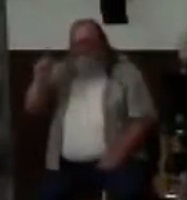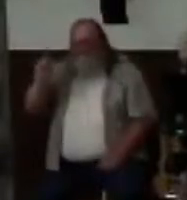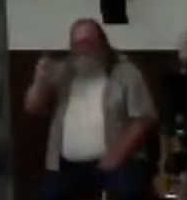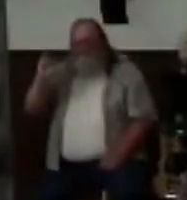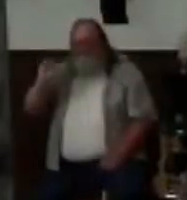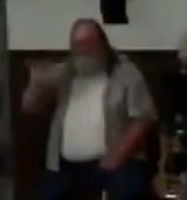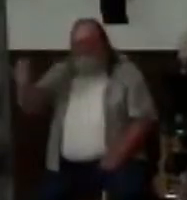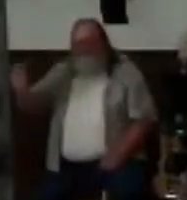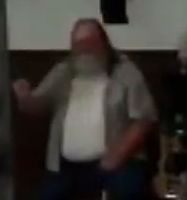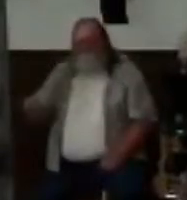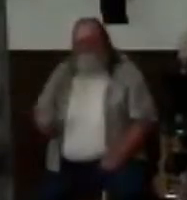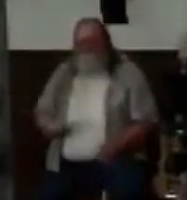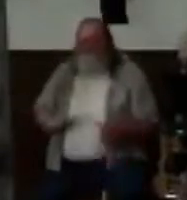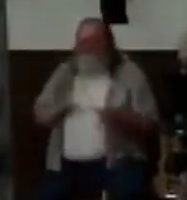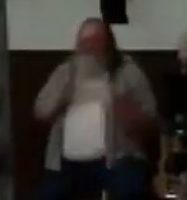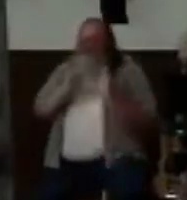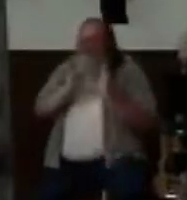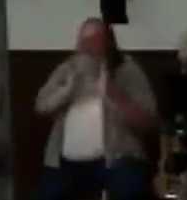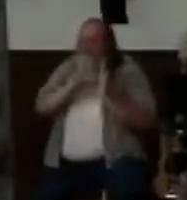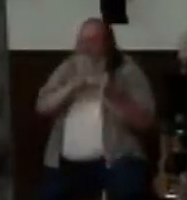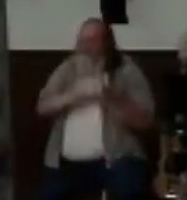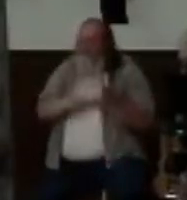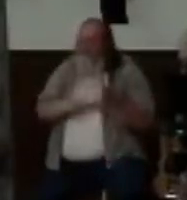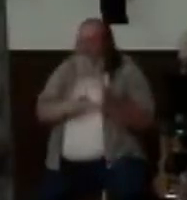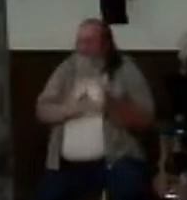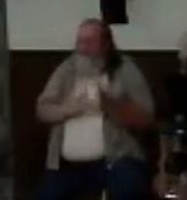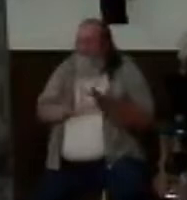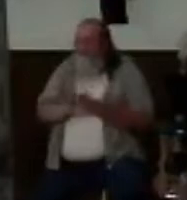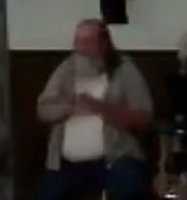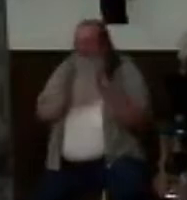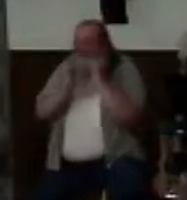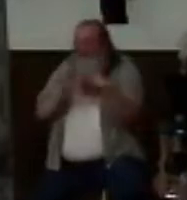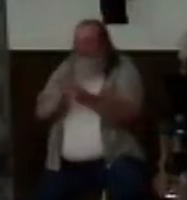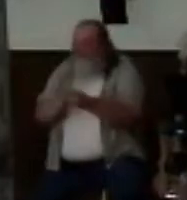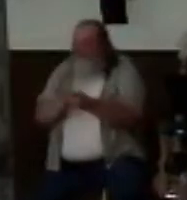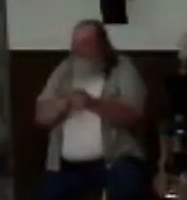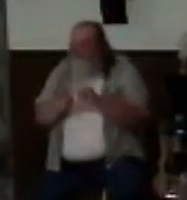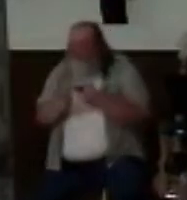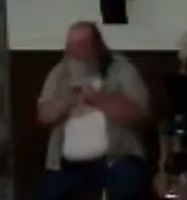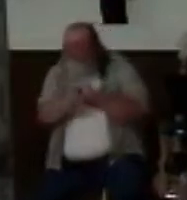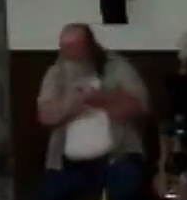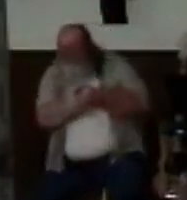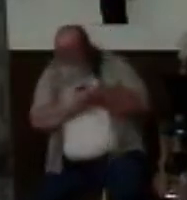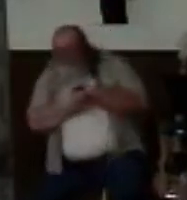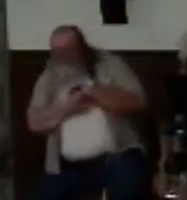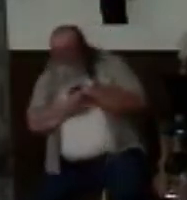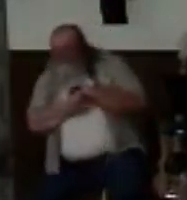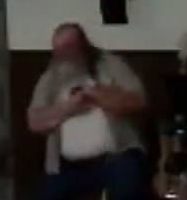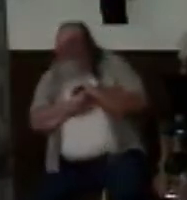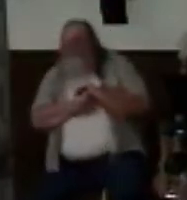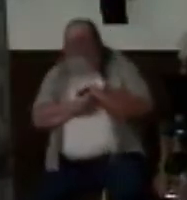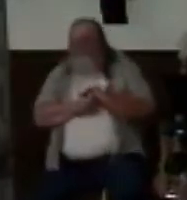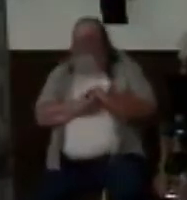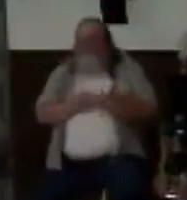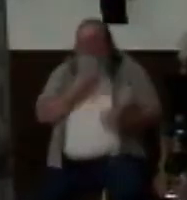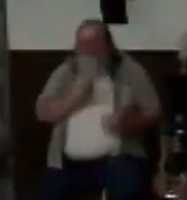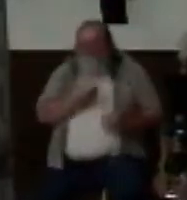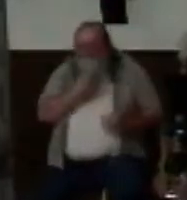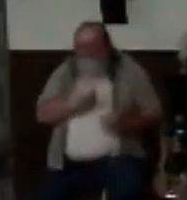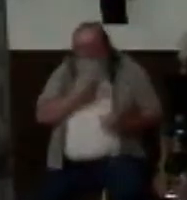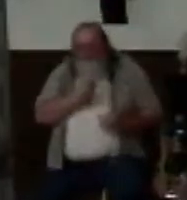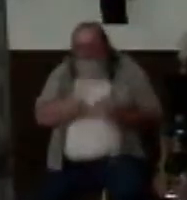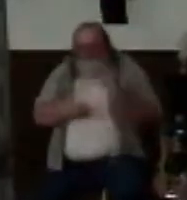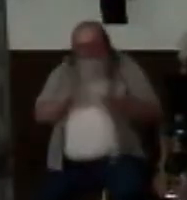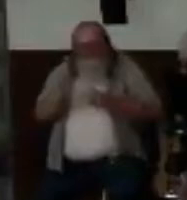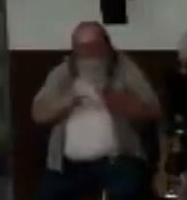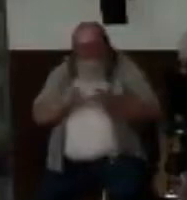Jesus also went, though secretly, staying out of public view. The Jewish leaders tried to find him at the festival and kept asking if